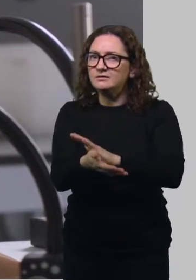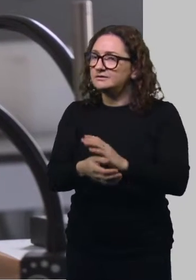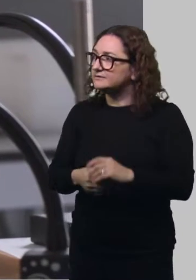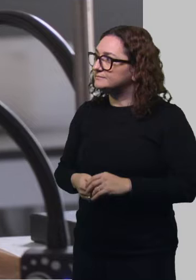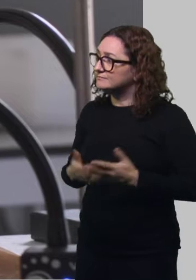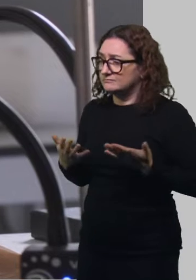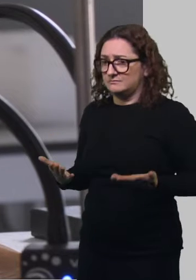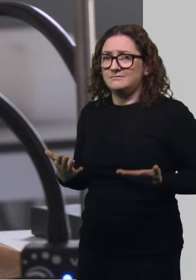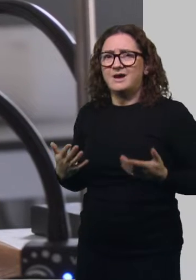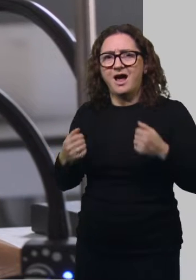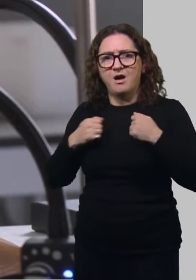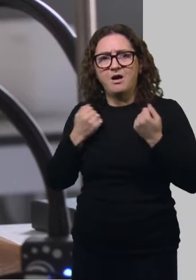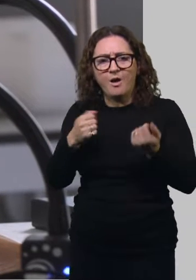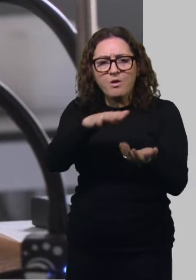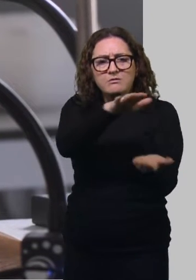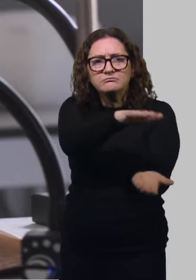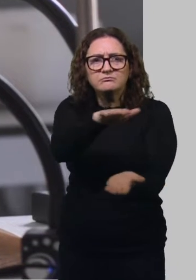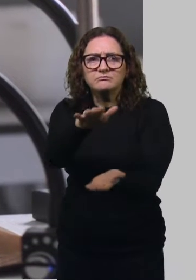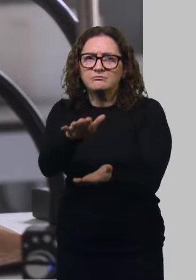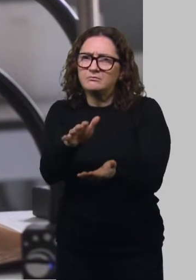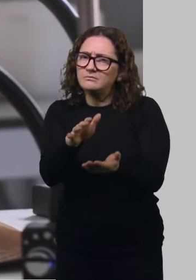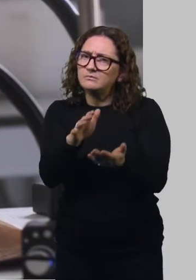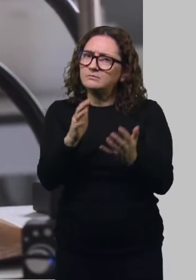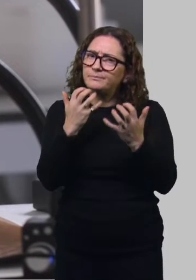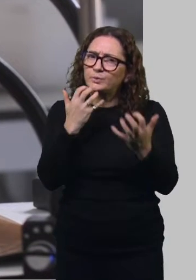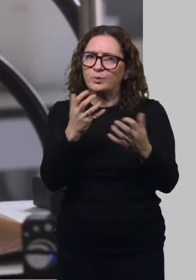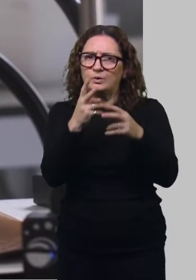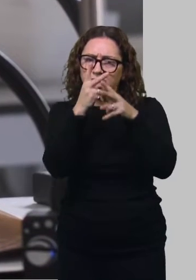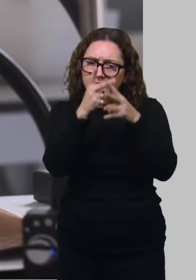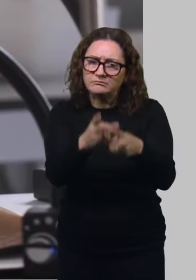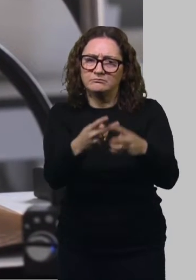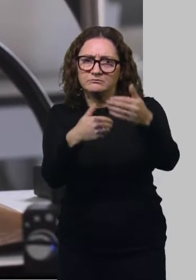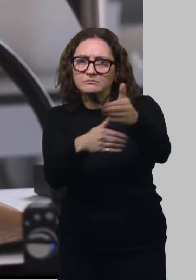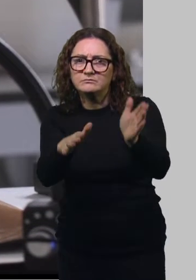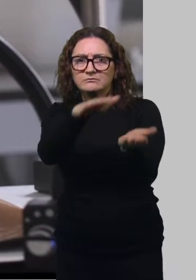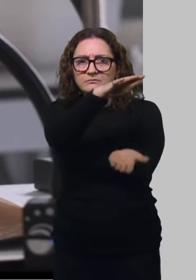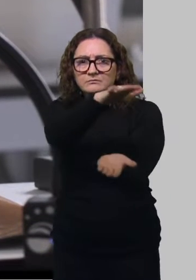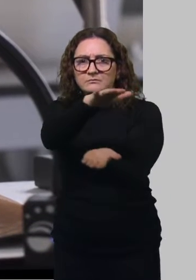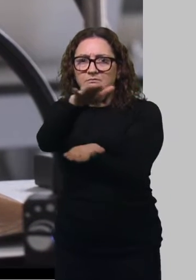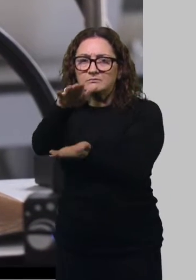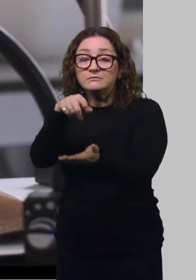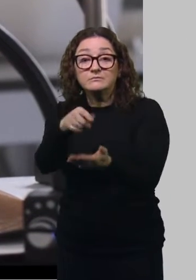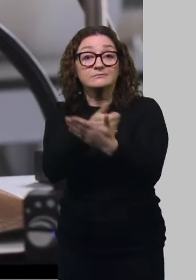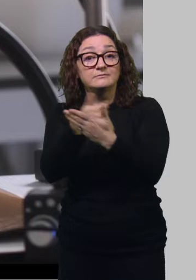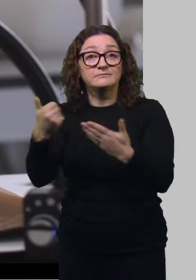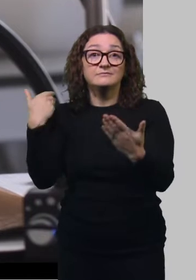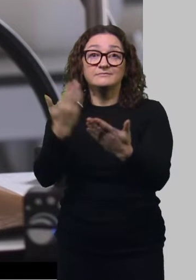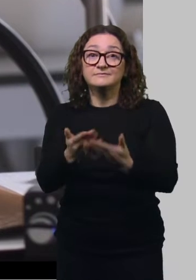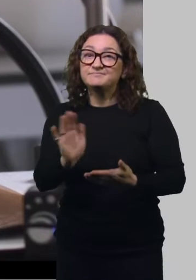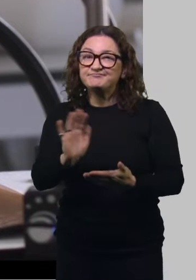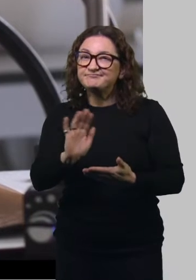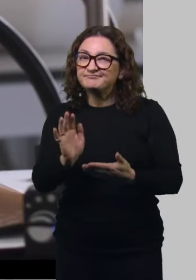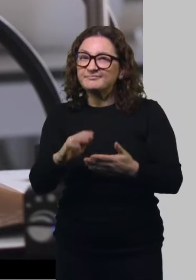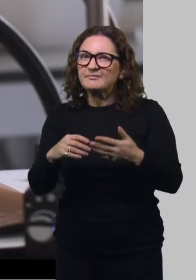high-quality archival packaging, but that has not always been the case. Over the years, trends in materials and types of packaging